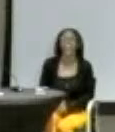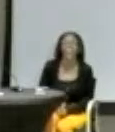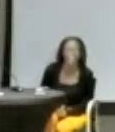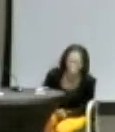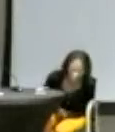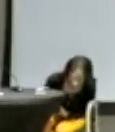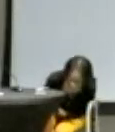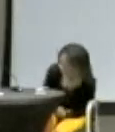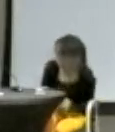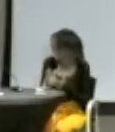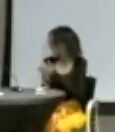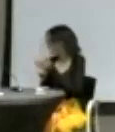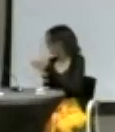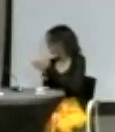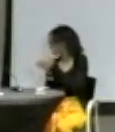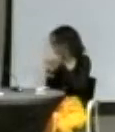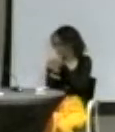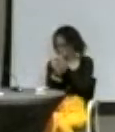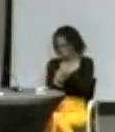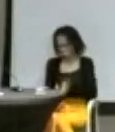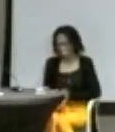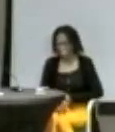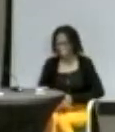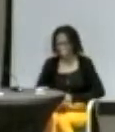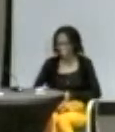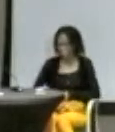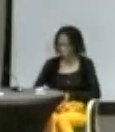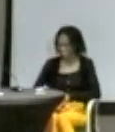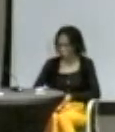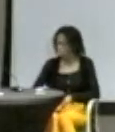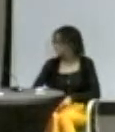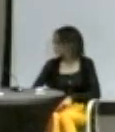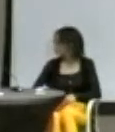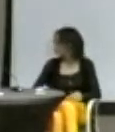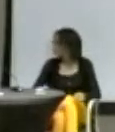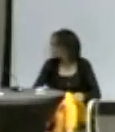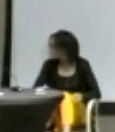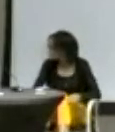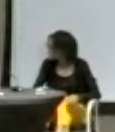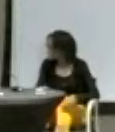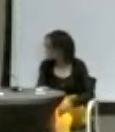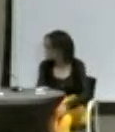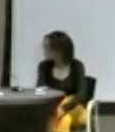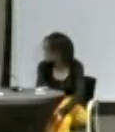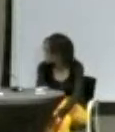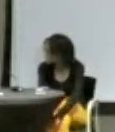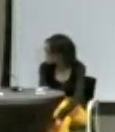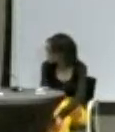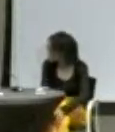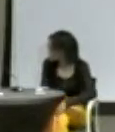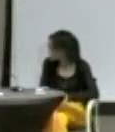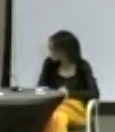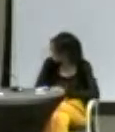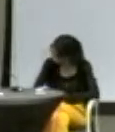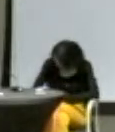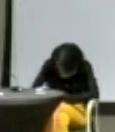Yeah. That's a president for you. So thank you, Tessa. Let me remind